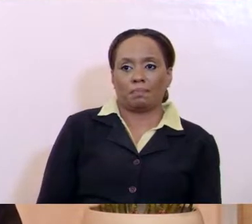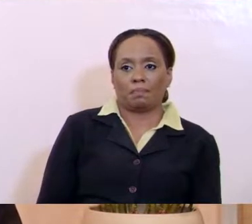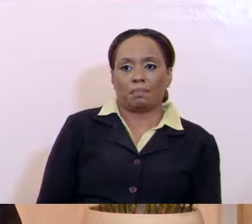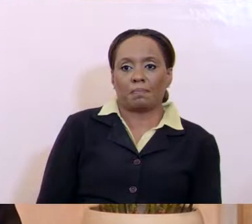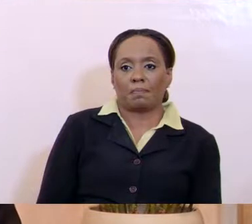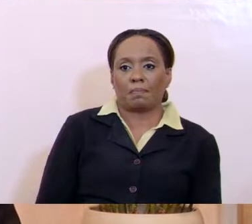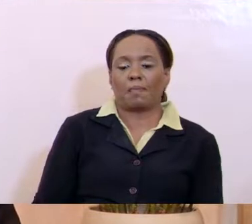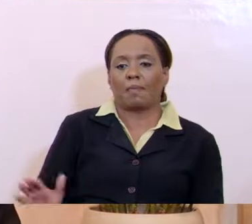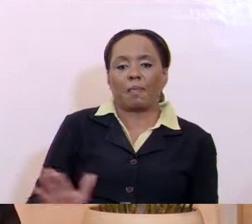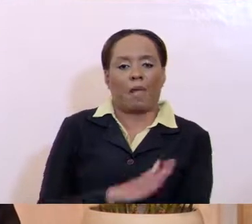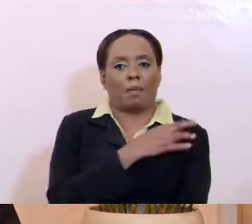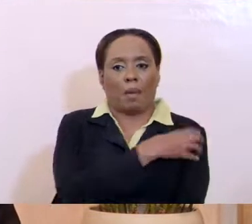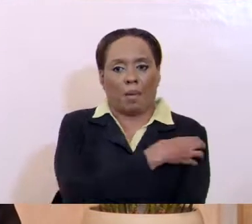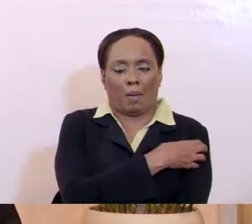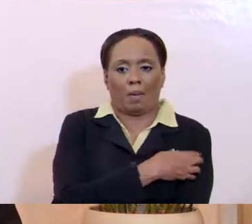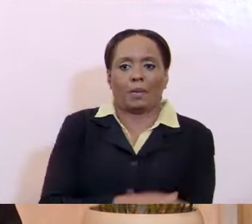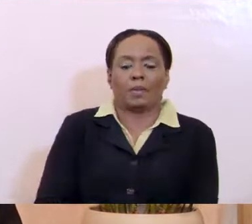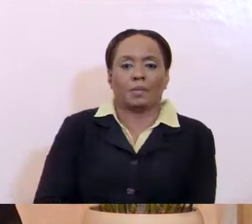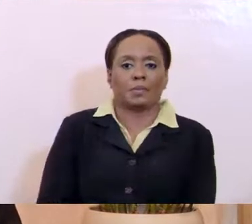so.